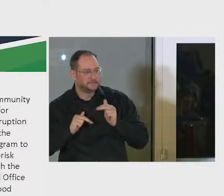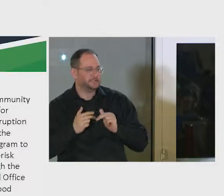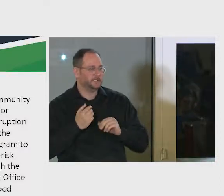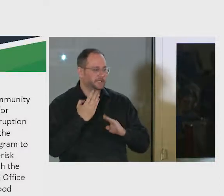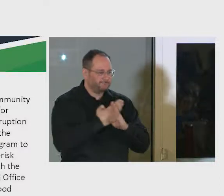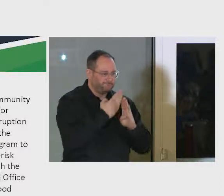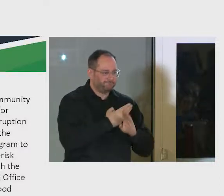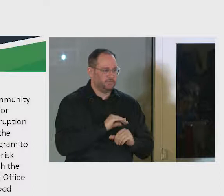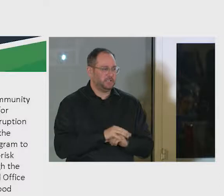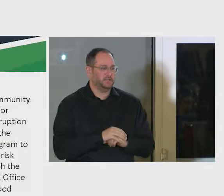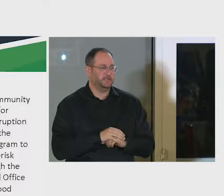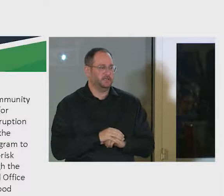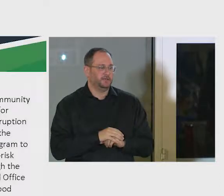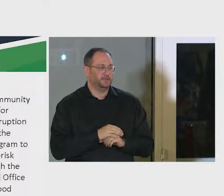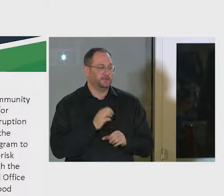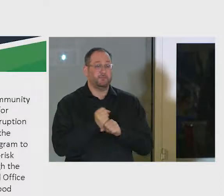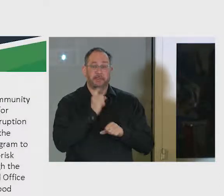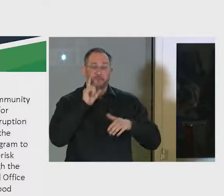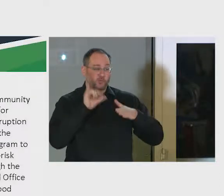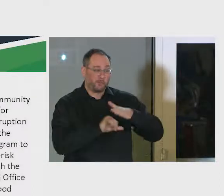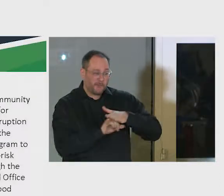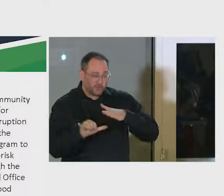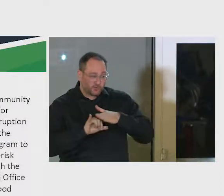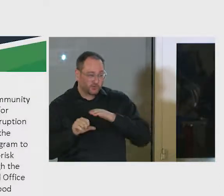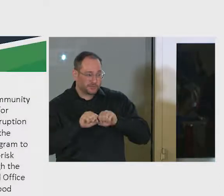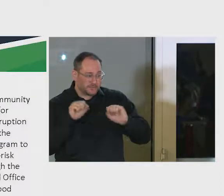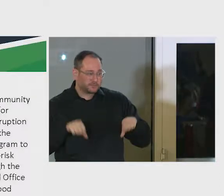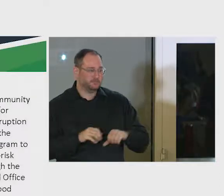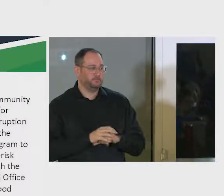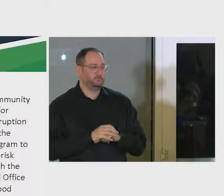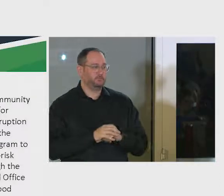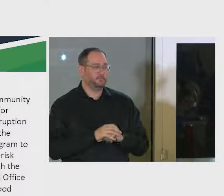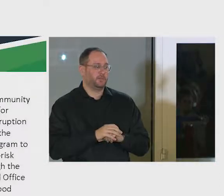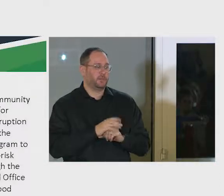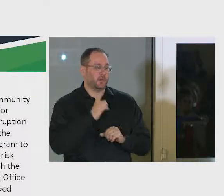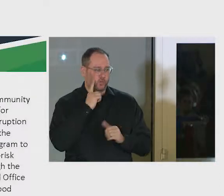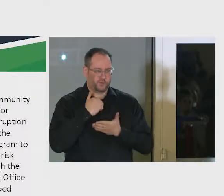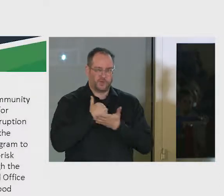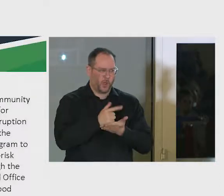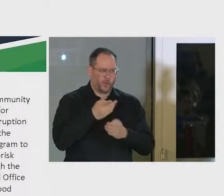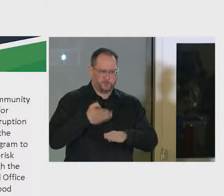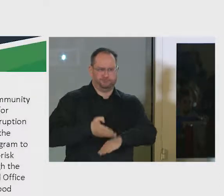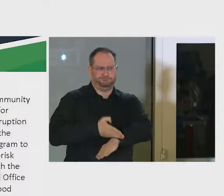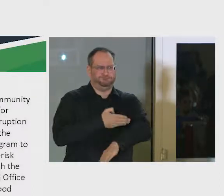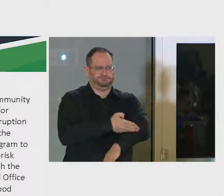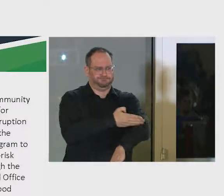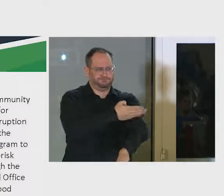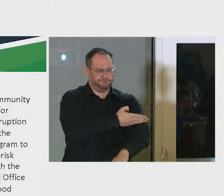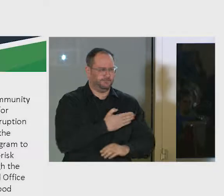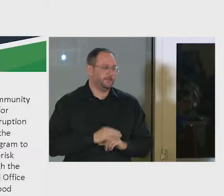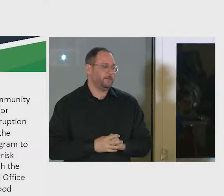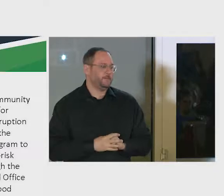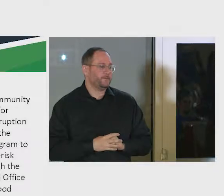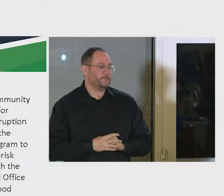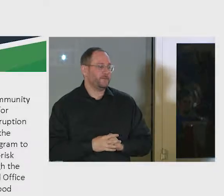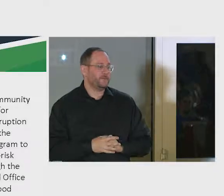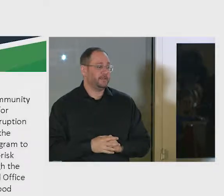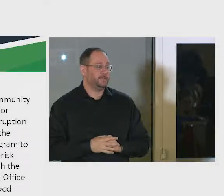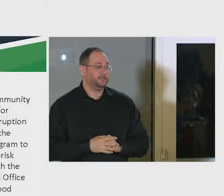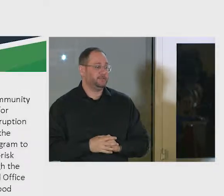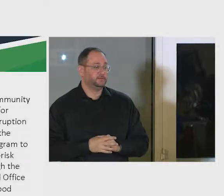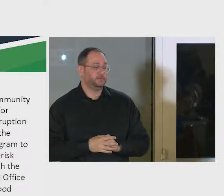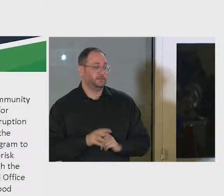our region, we can help get Metro back to a state of good. We've added $450 million for our